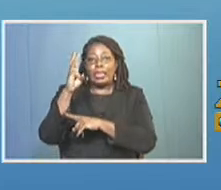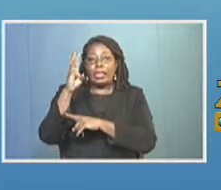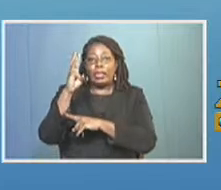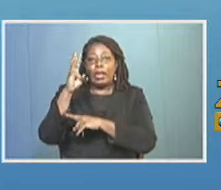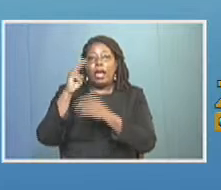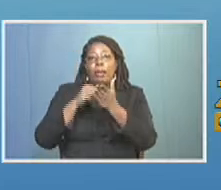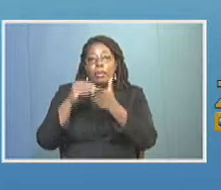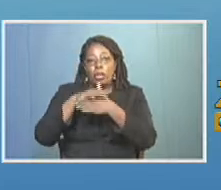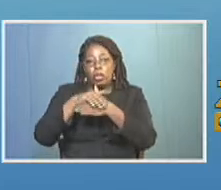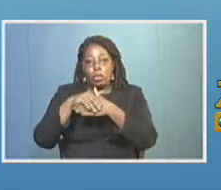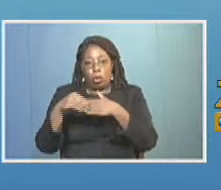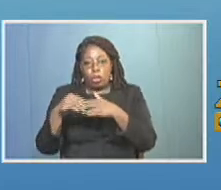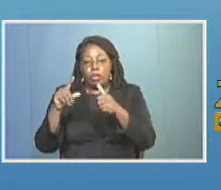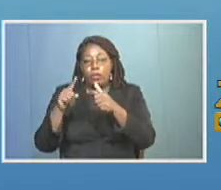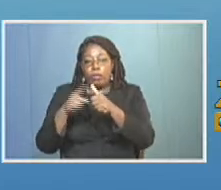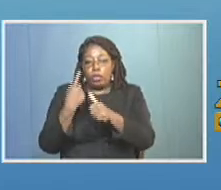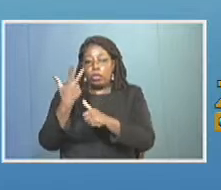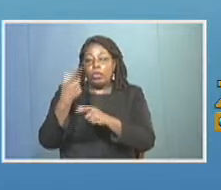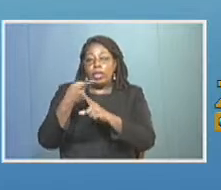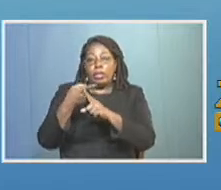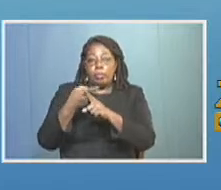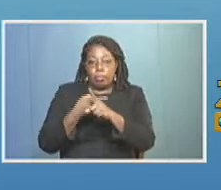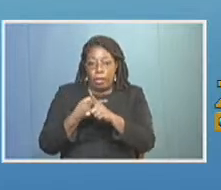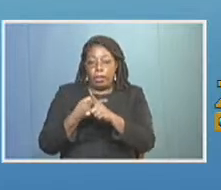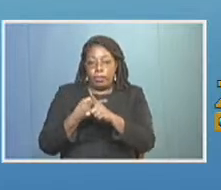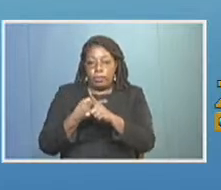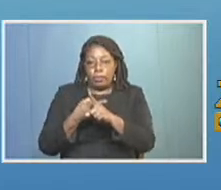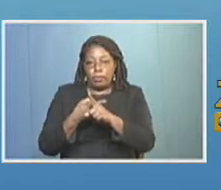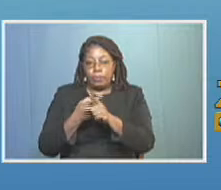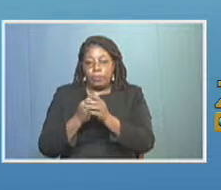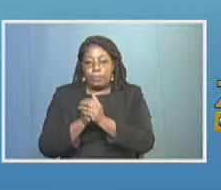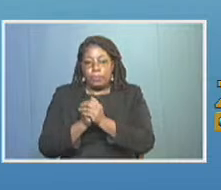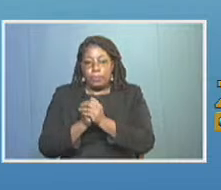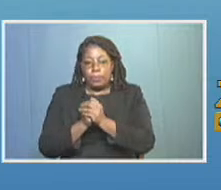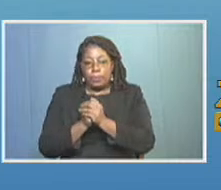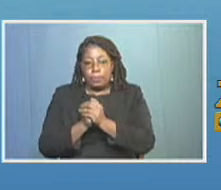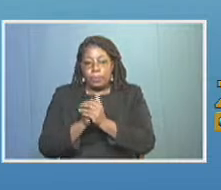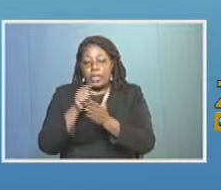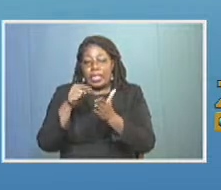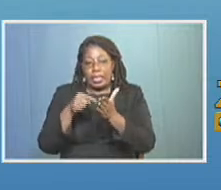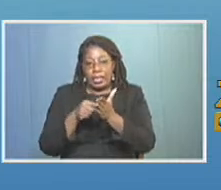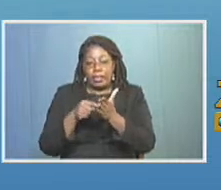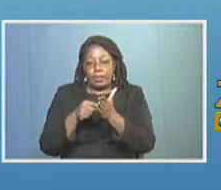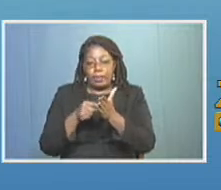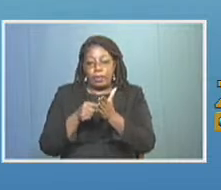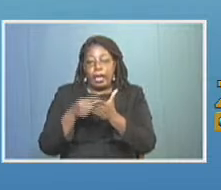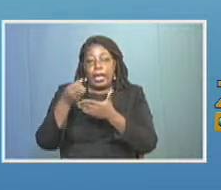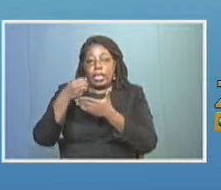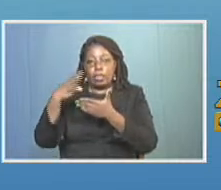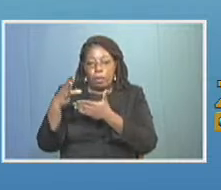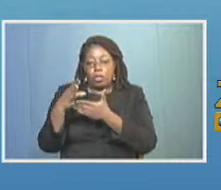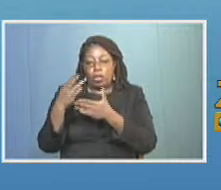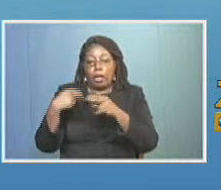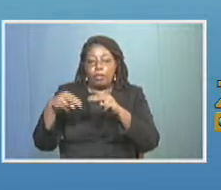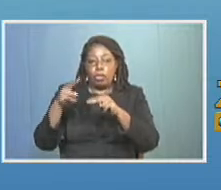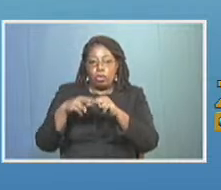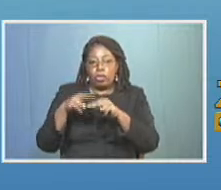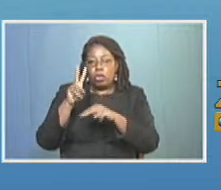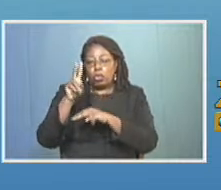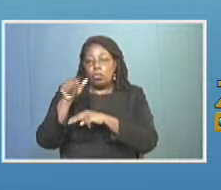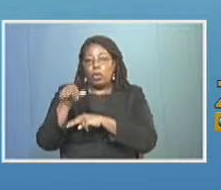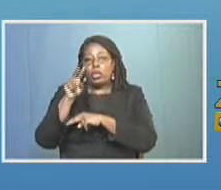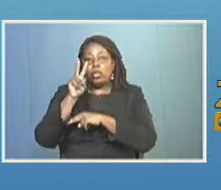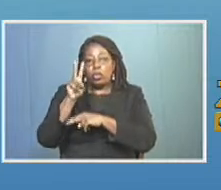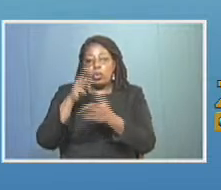$663.6 million during the first 3 months of the current fiscal year. This as capital expenditure shot up by